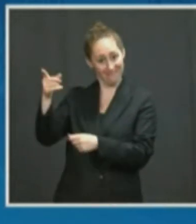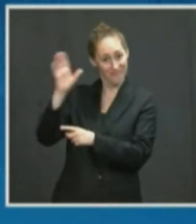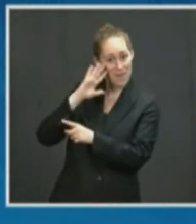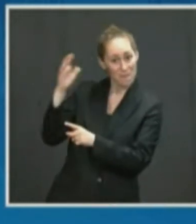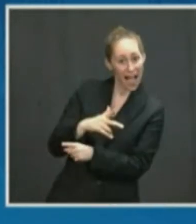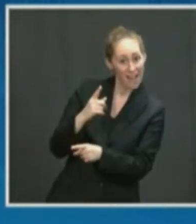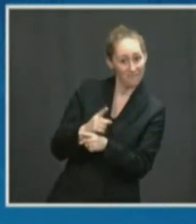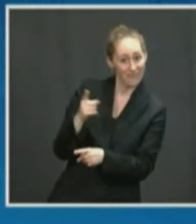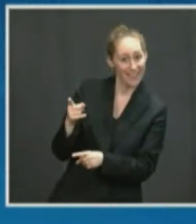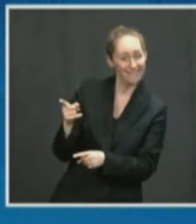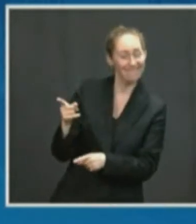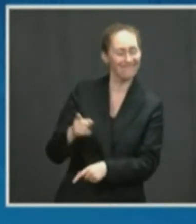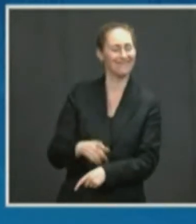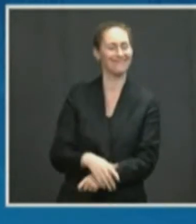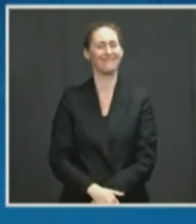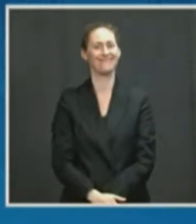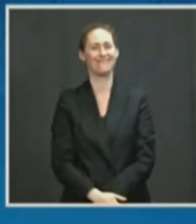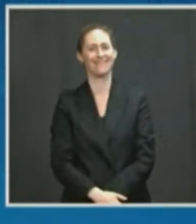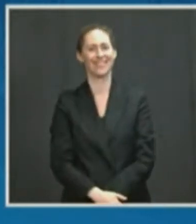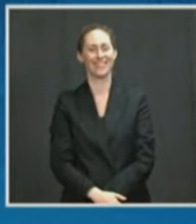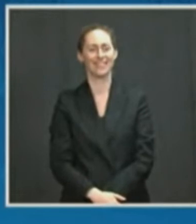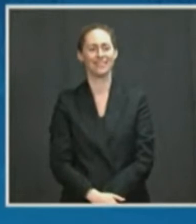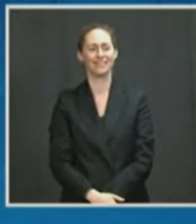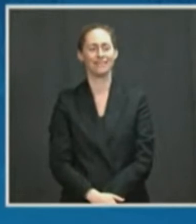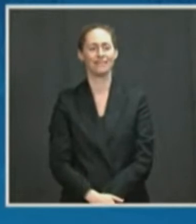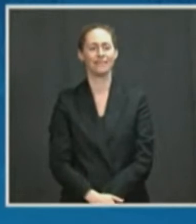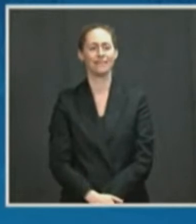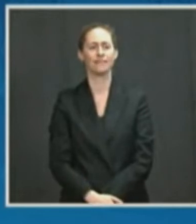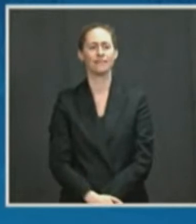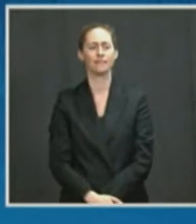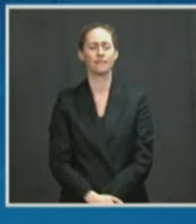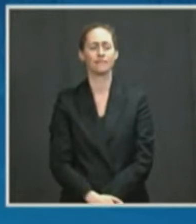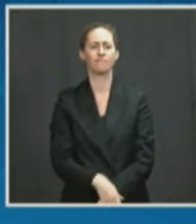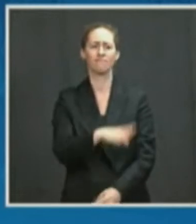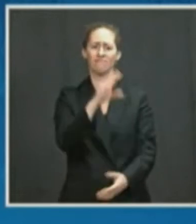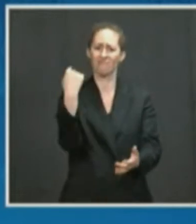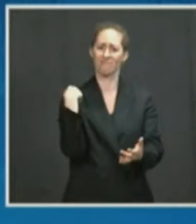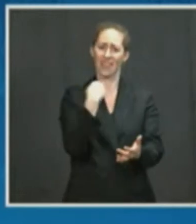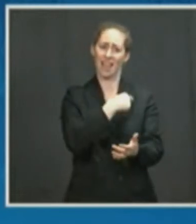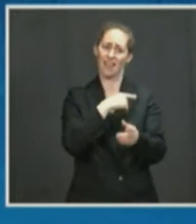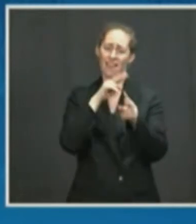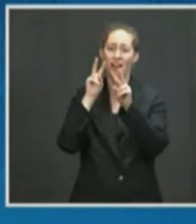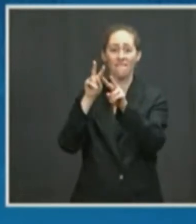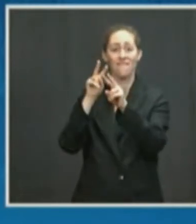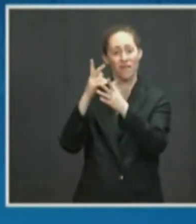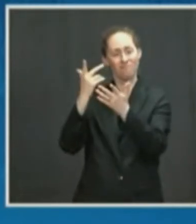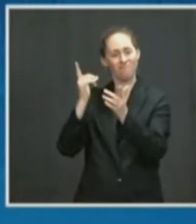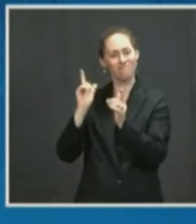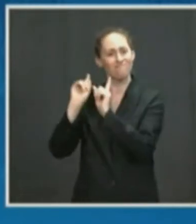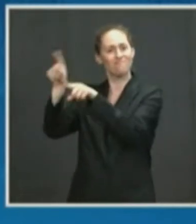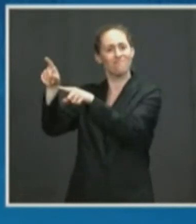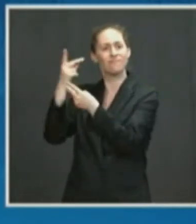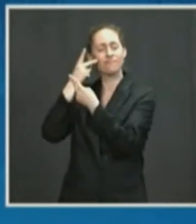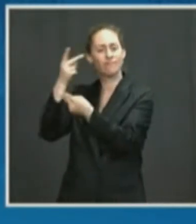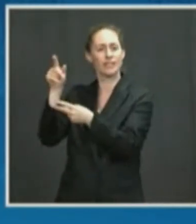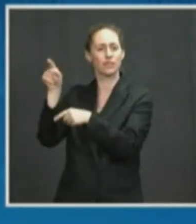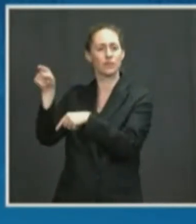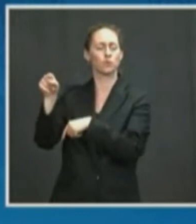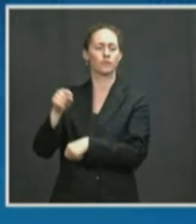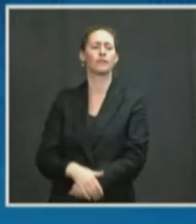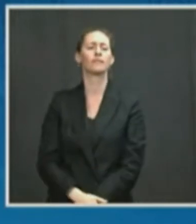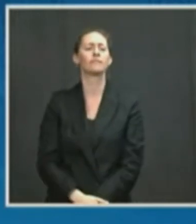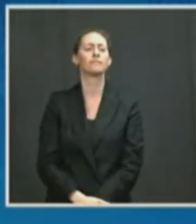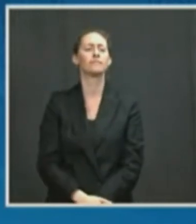And we will go together to visit those areas where we need development, and with your